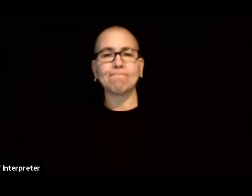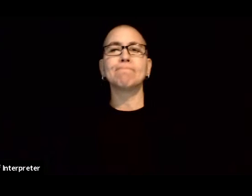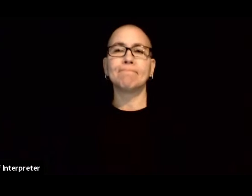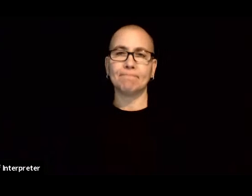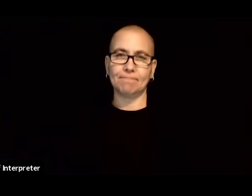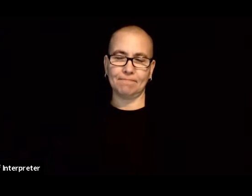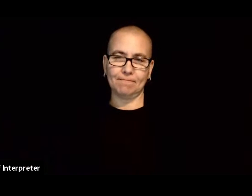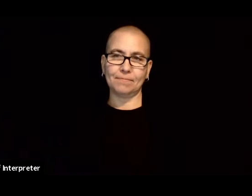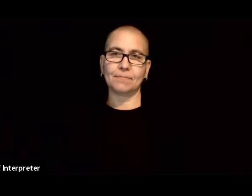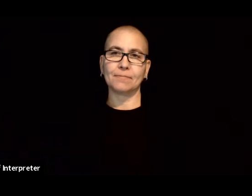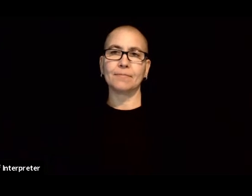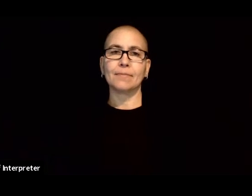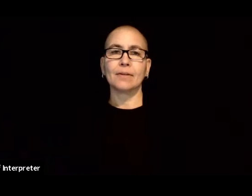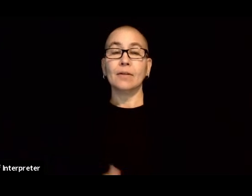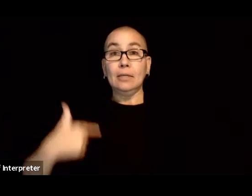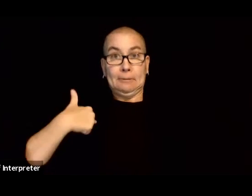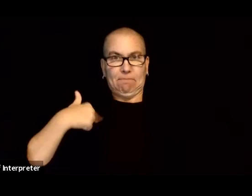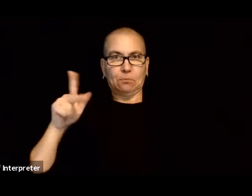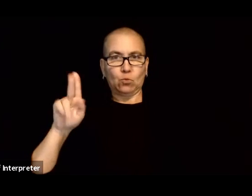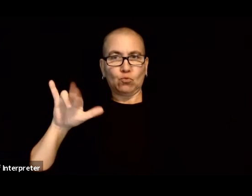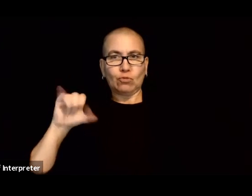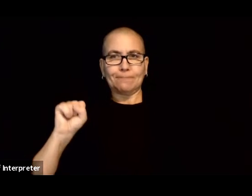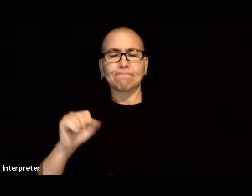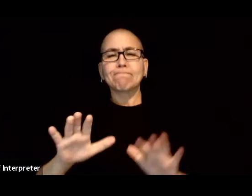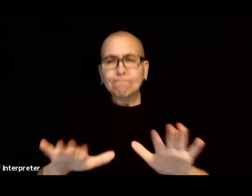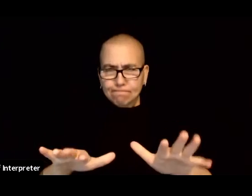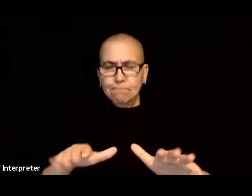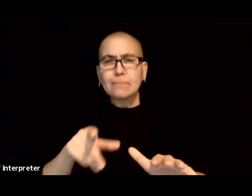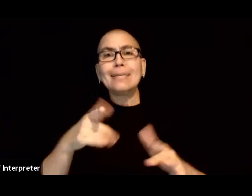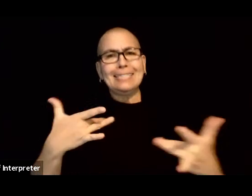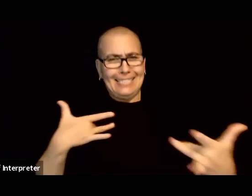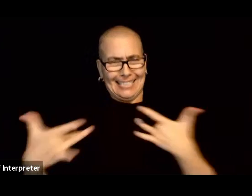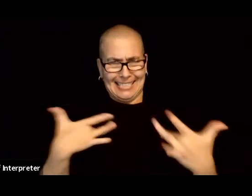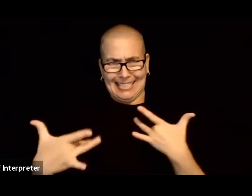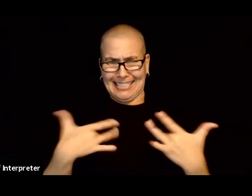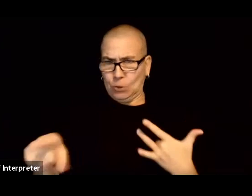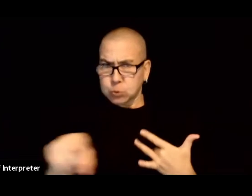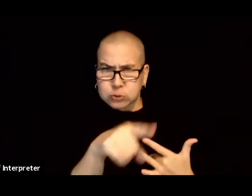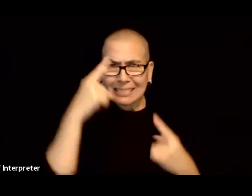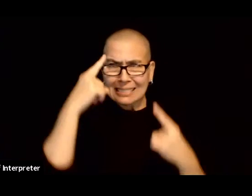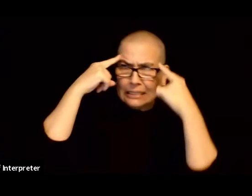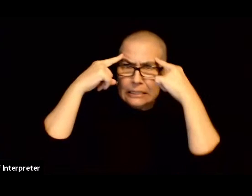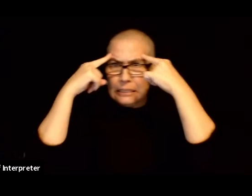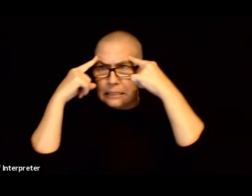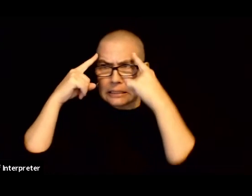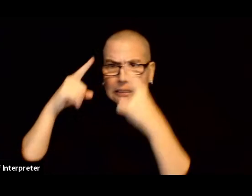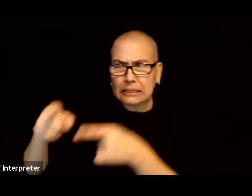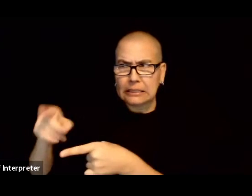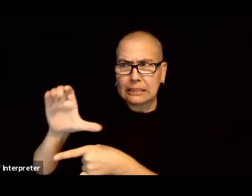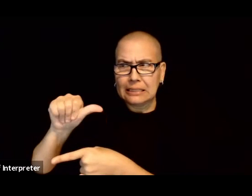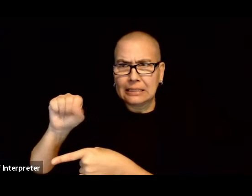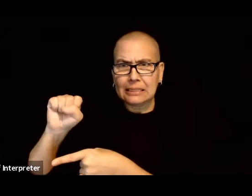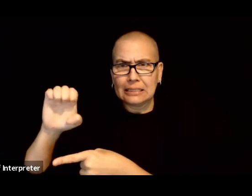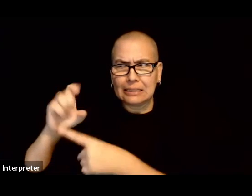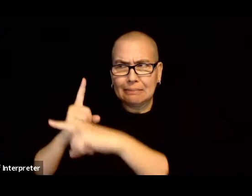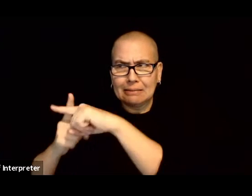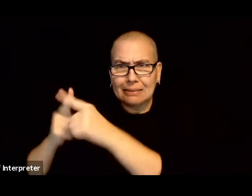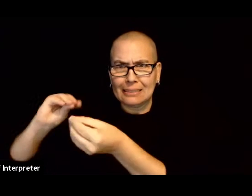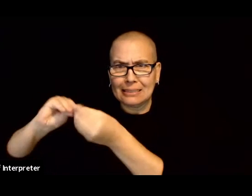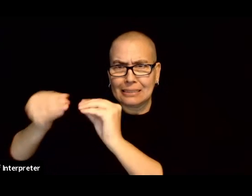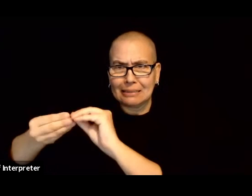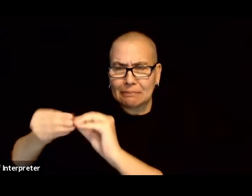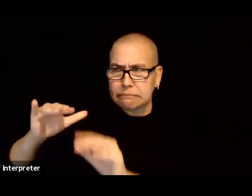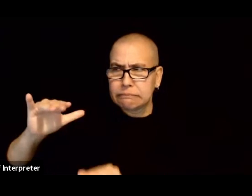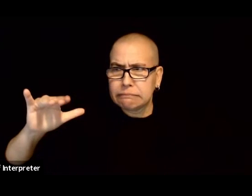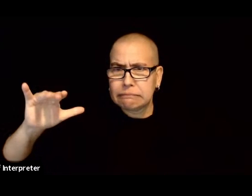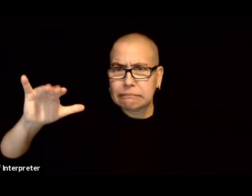only are we concerned about the cases in any particular individual or any particular sector, but we did talk about how on